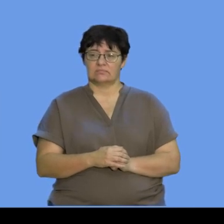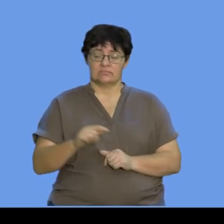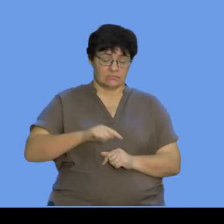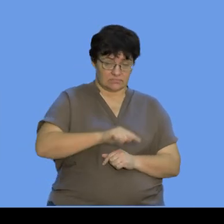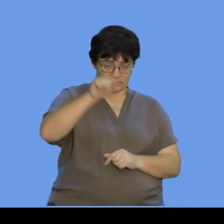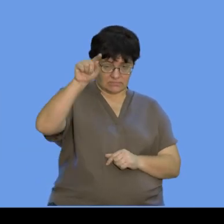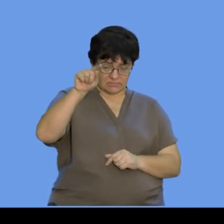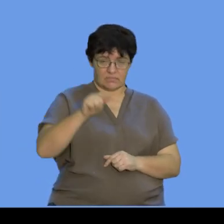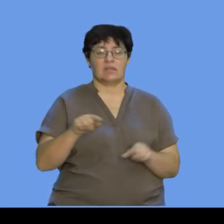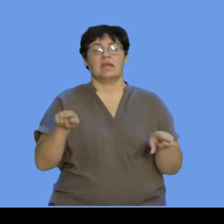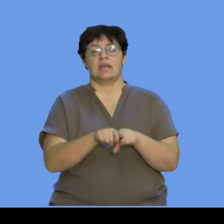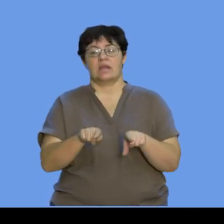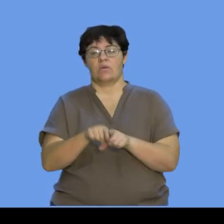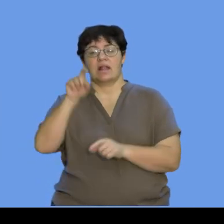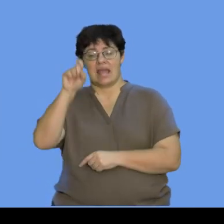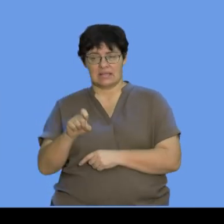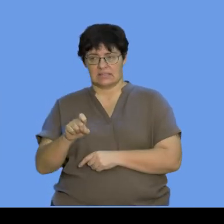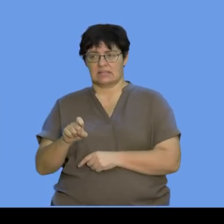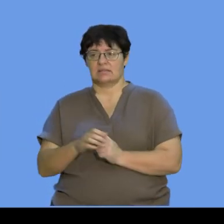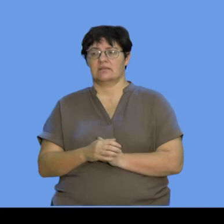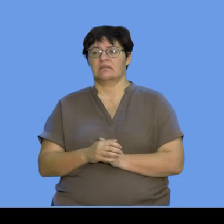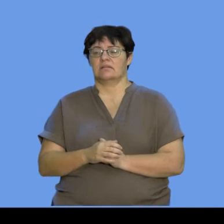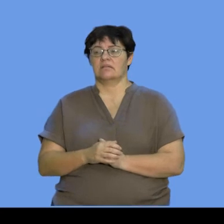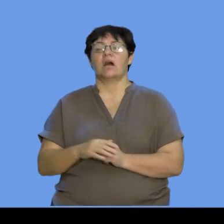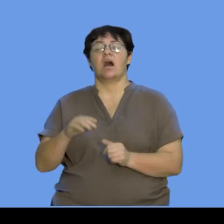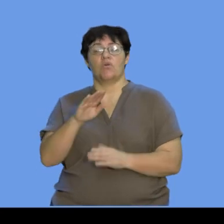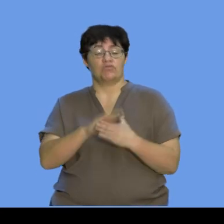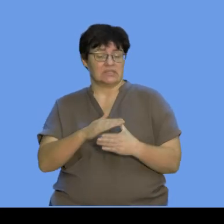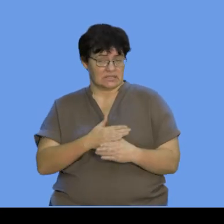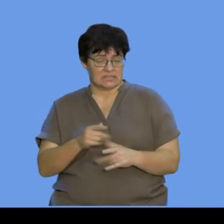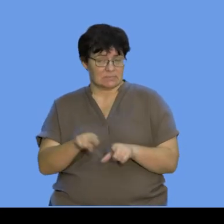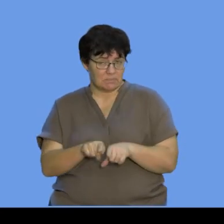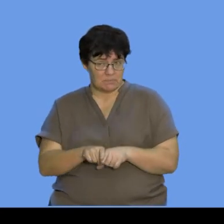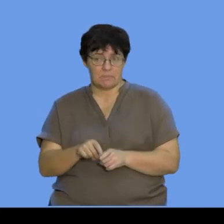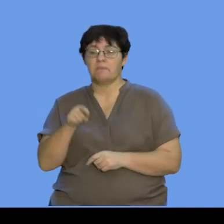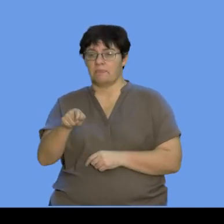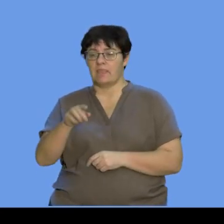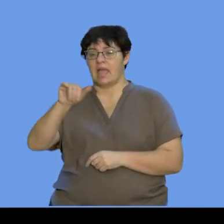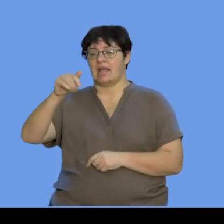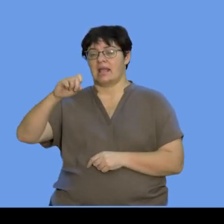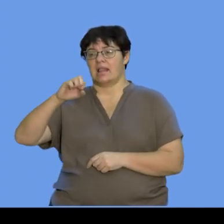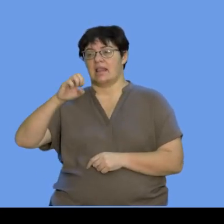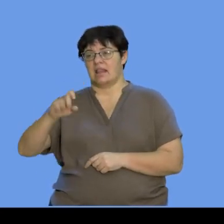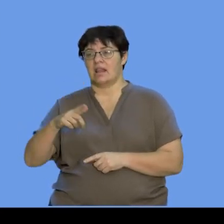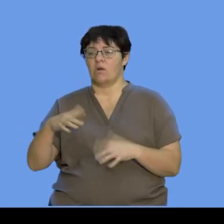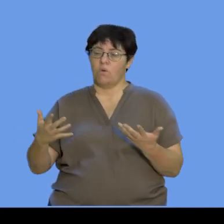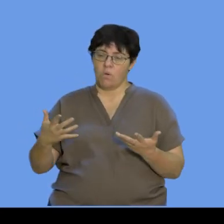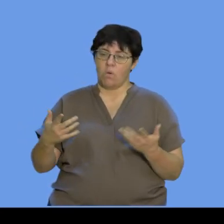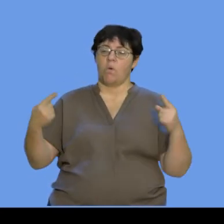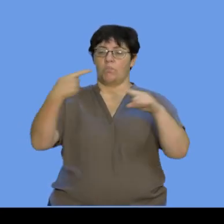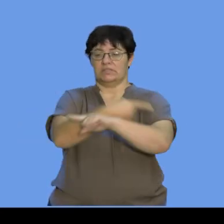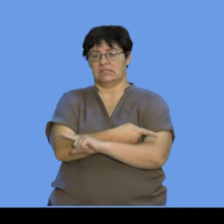there. And then this will also be equal to X after that. And the reason for that will be